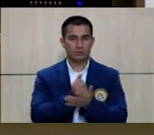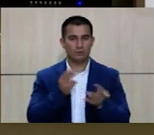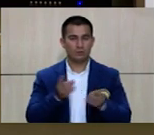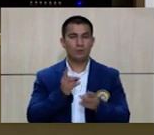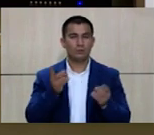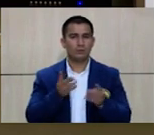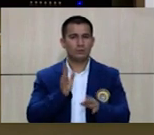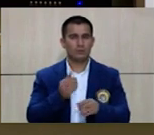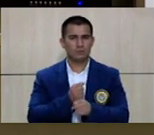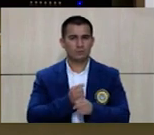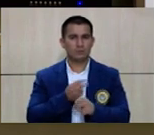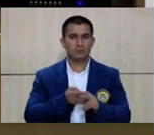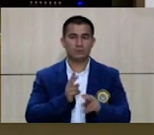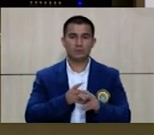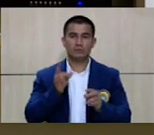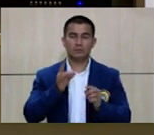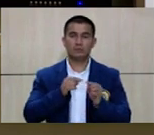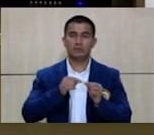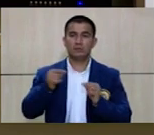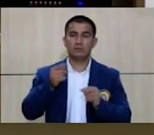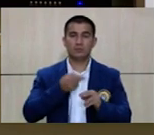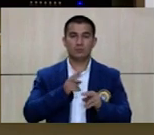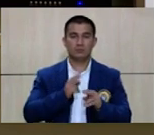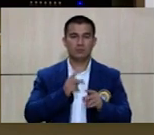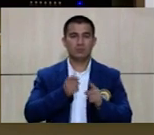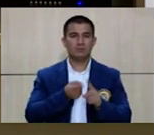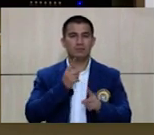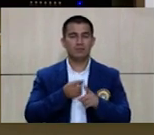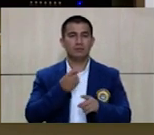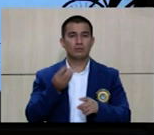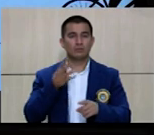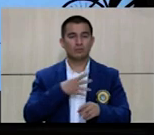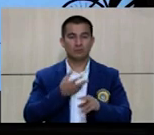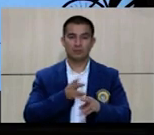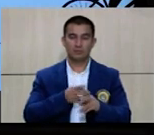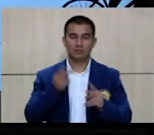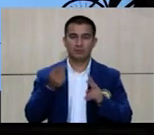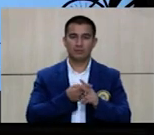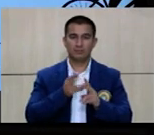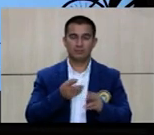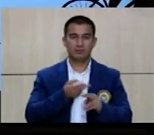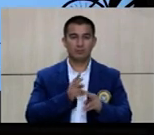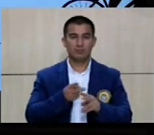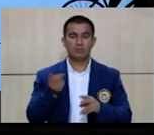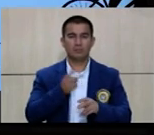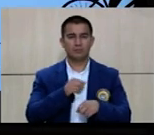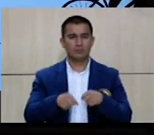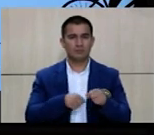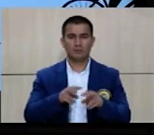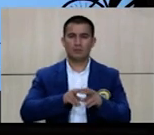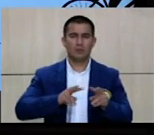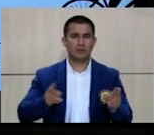lozim? Masofani tezlikka bo'lishimiz kerak. Masofa ikkala velosipedchi uchun bir